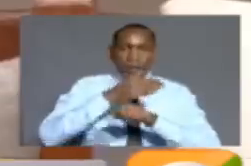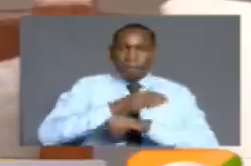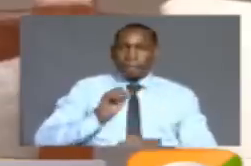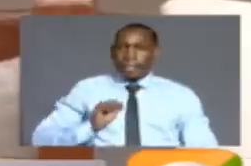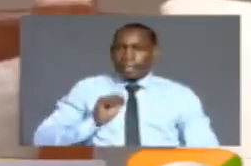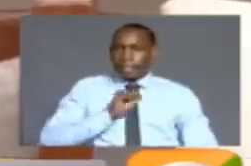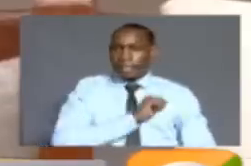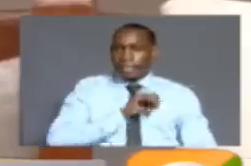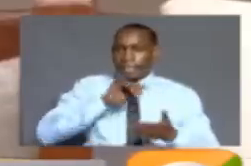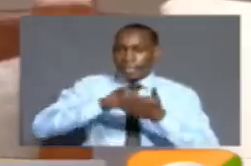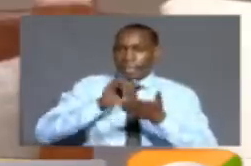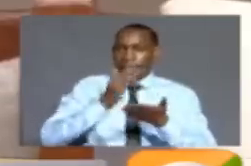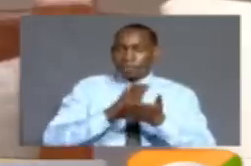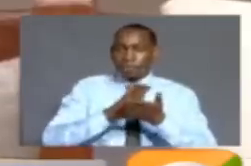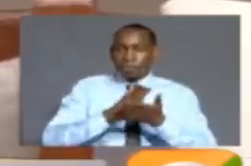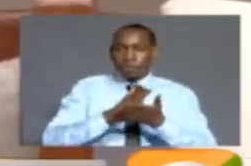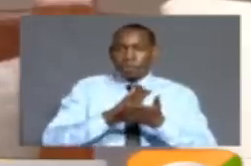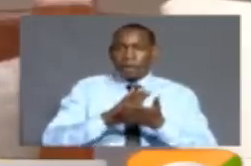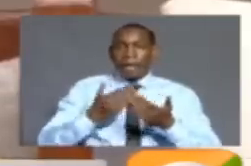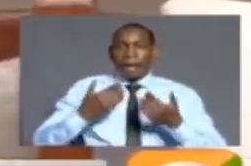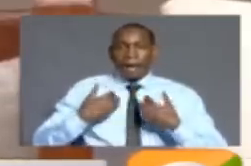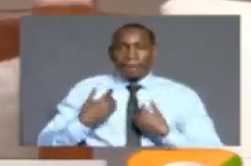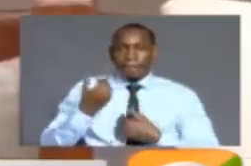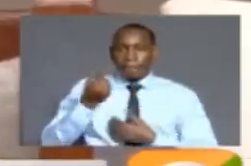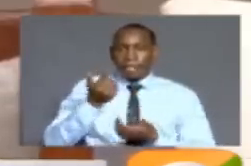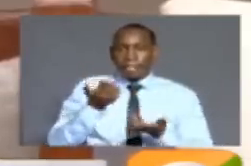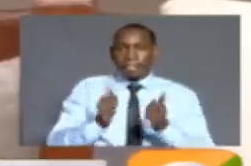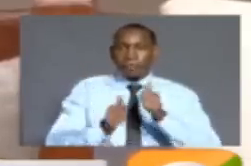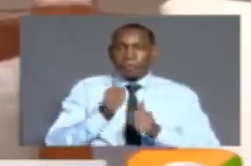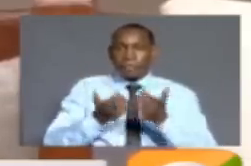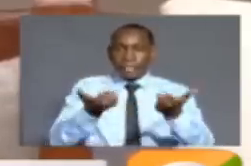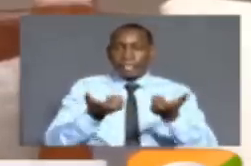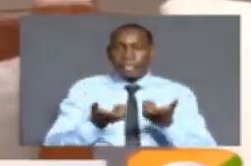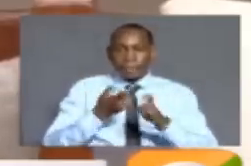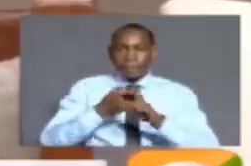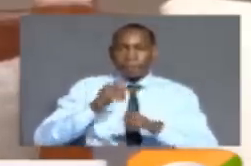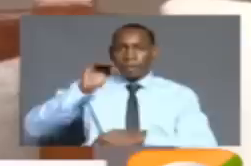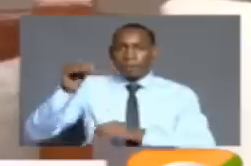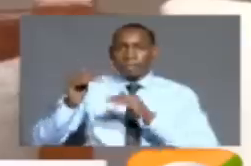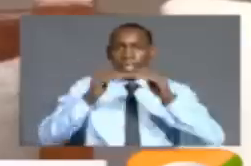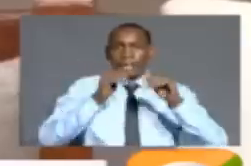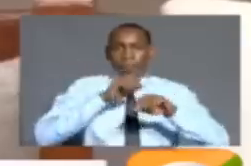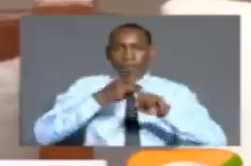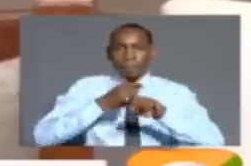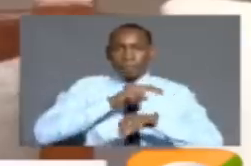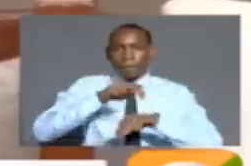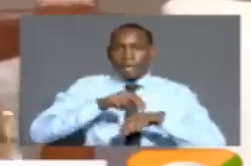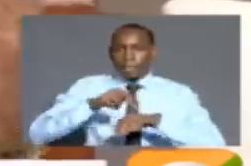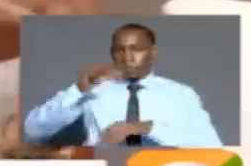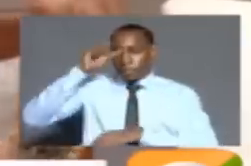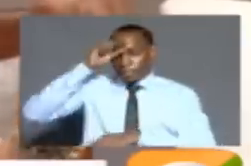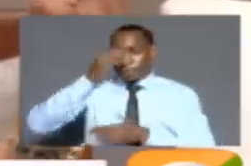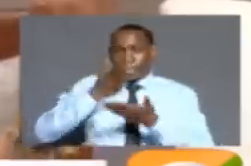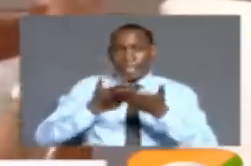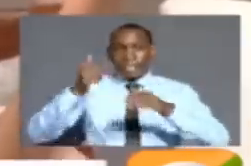sure that we get them the money that they need at the county level from the national government. And that's why sometimes, even